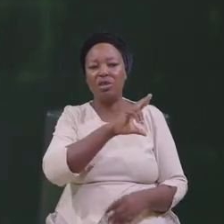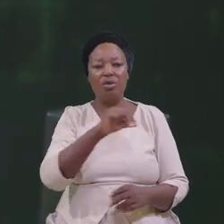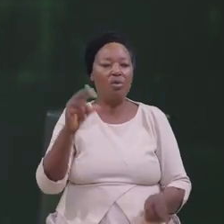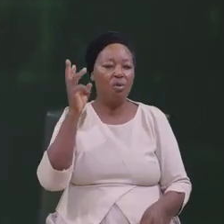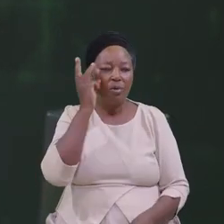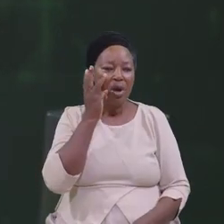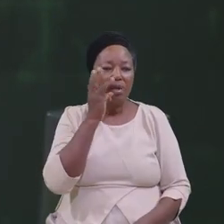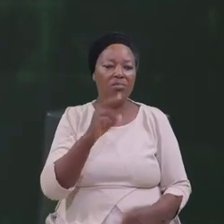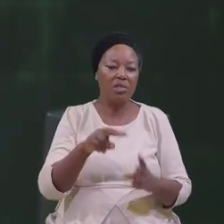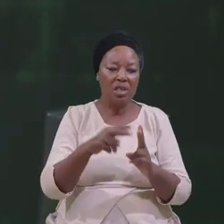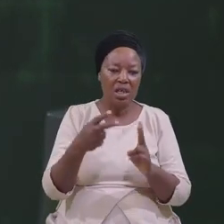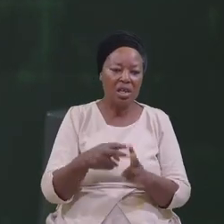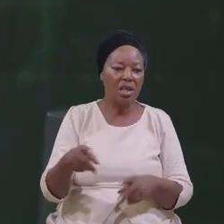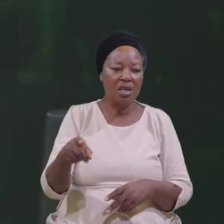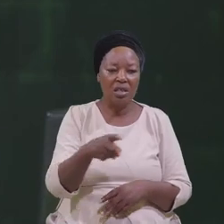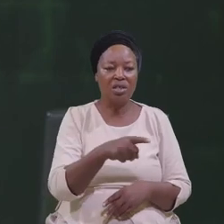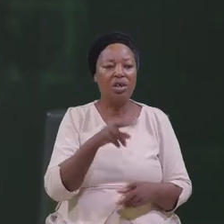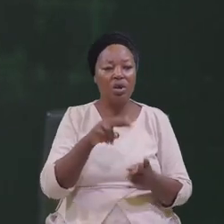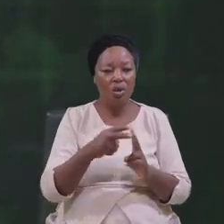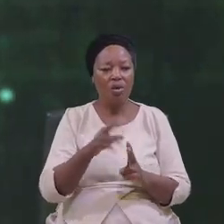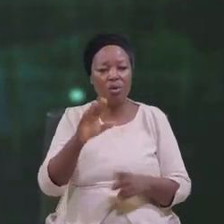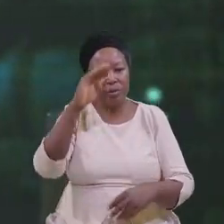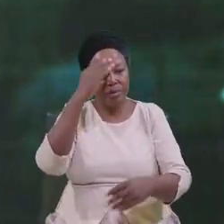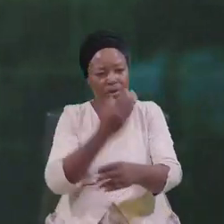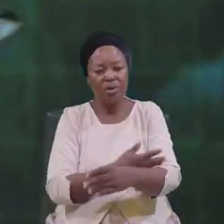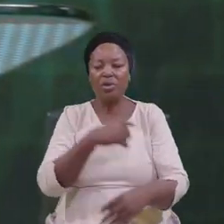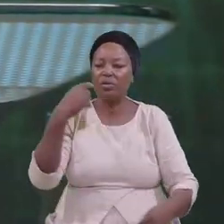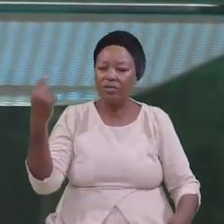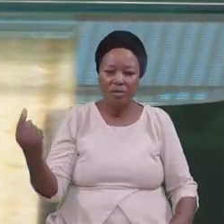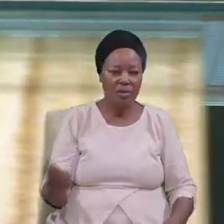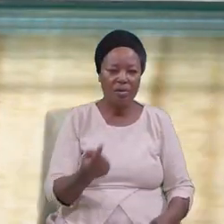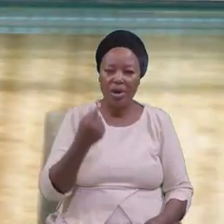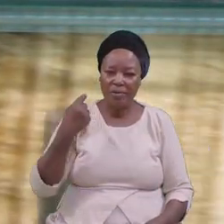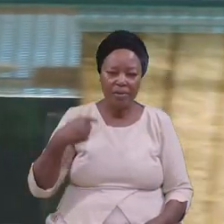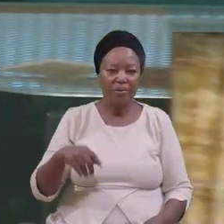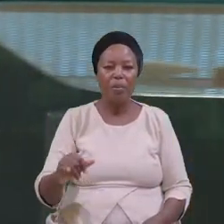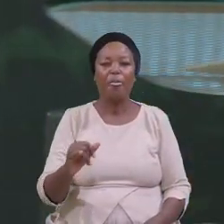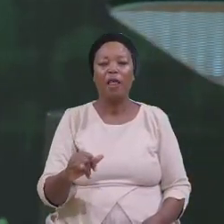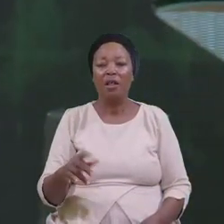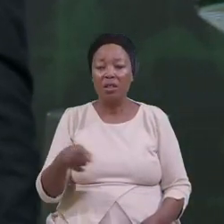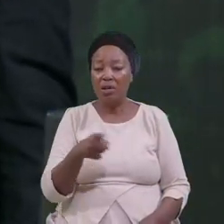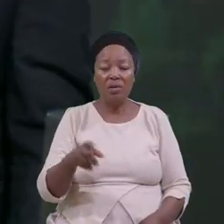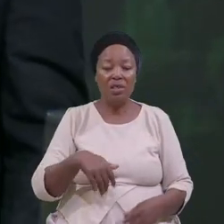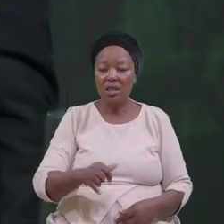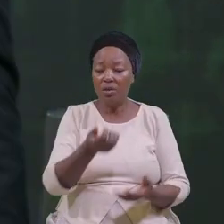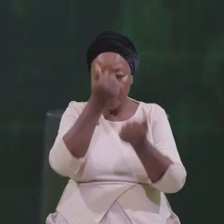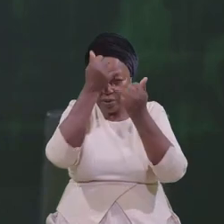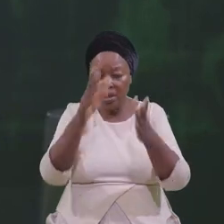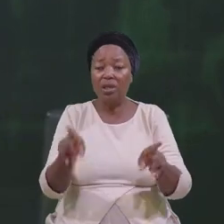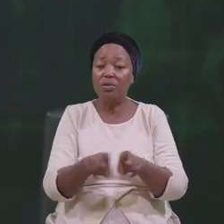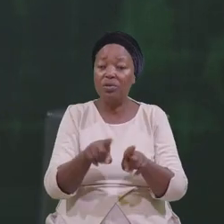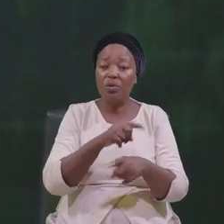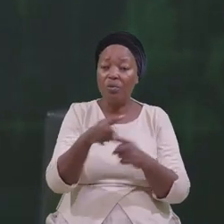wine, neither ye nor your sons forever. They were still obedient. Even when it appeared